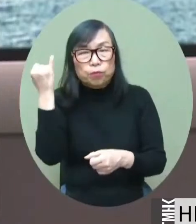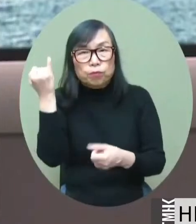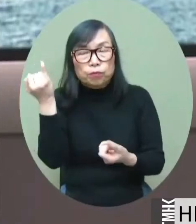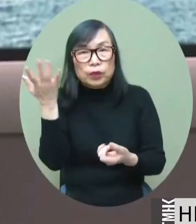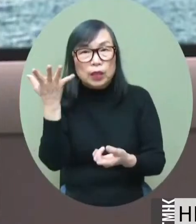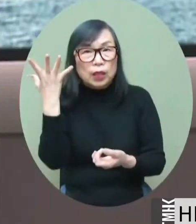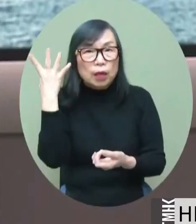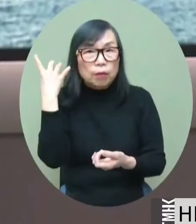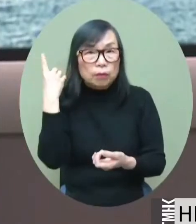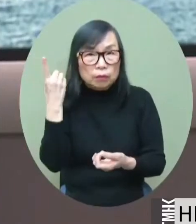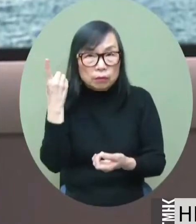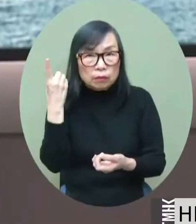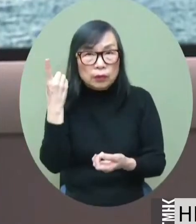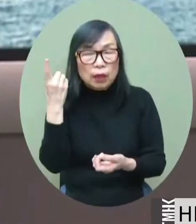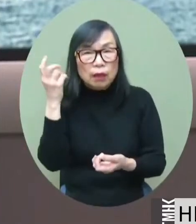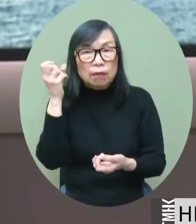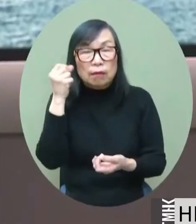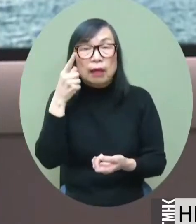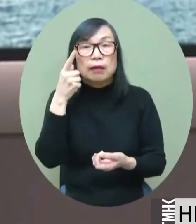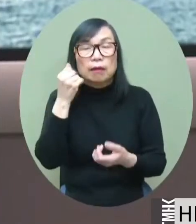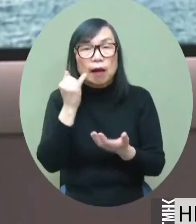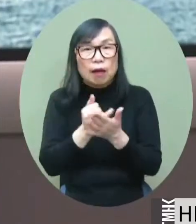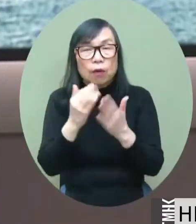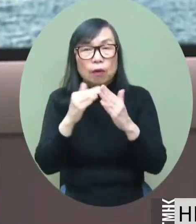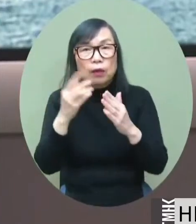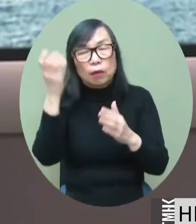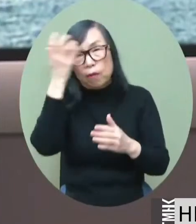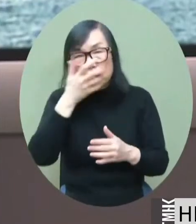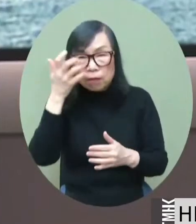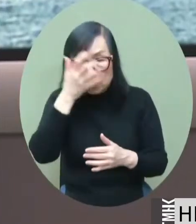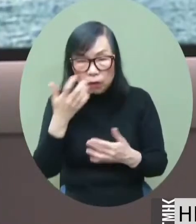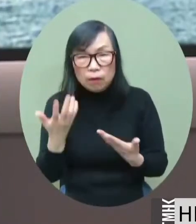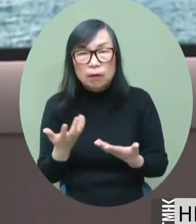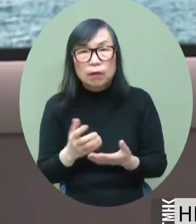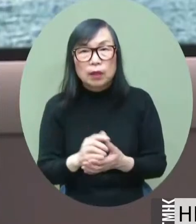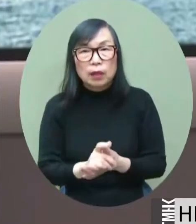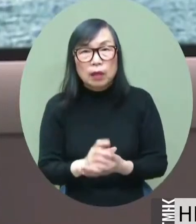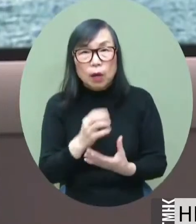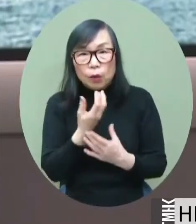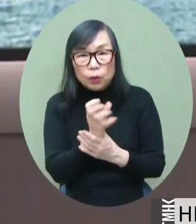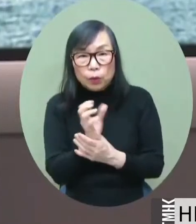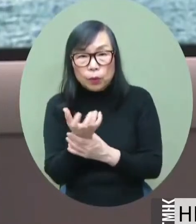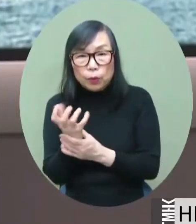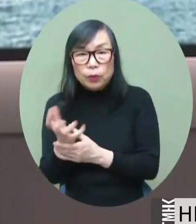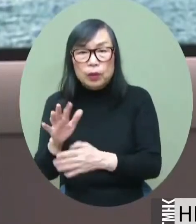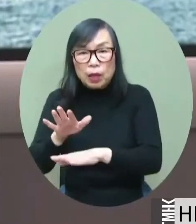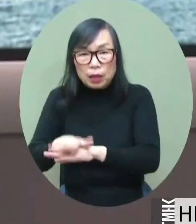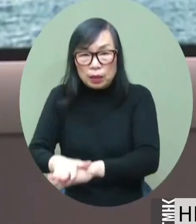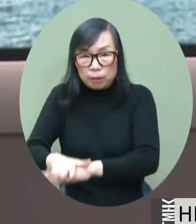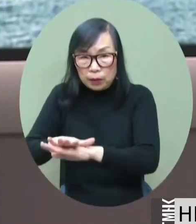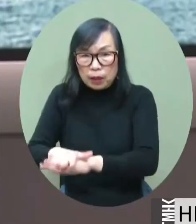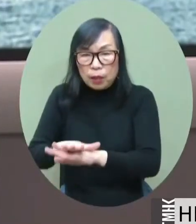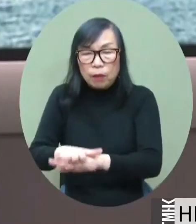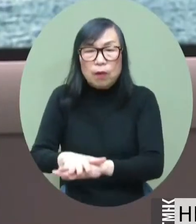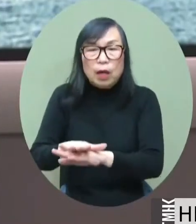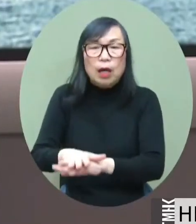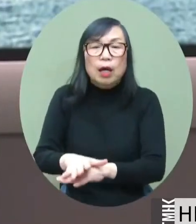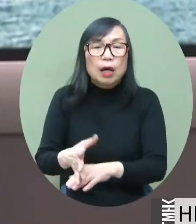34. So for reasons yet unknown, he fainted at home yesterday. So